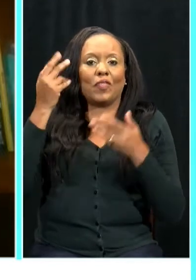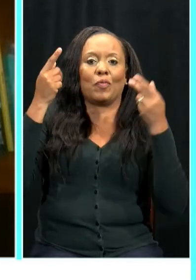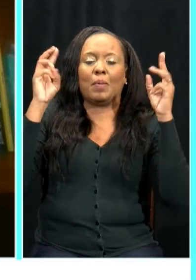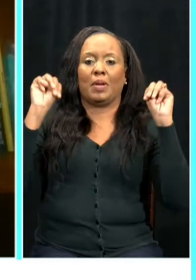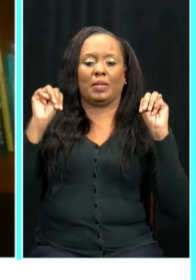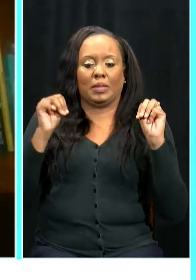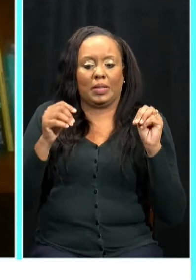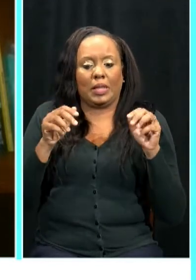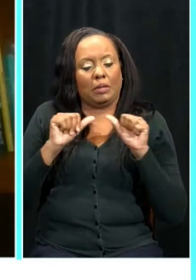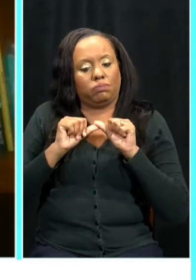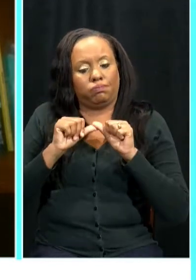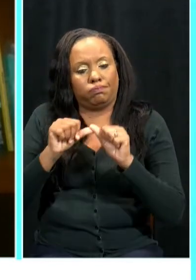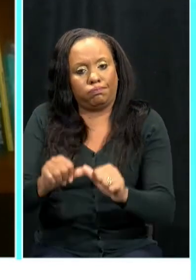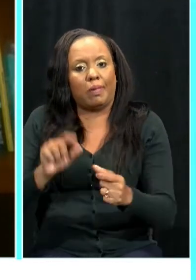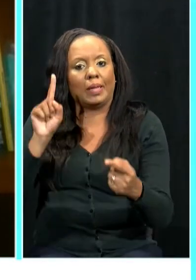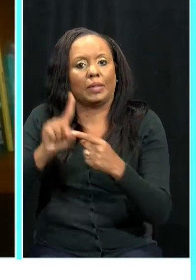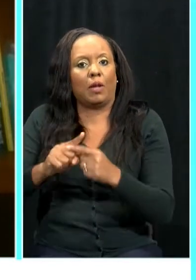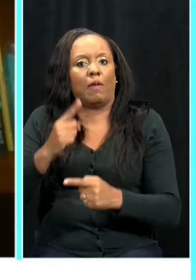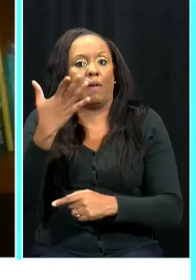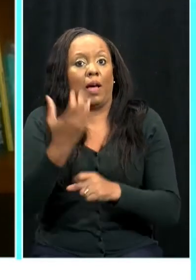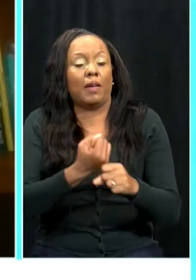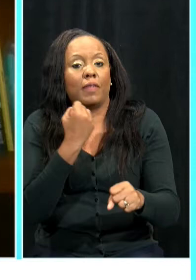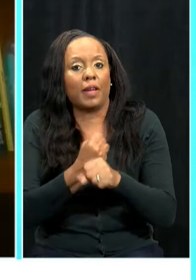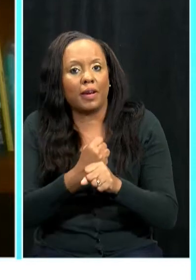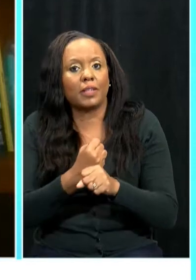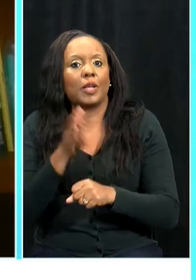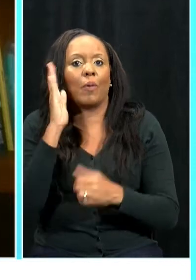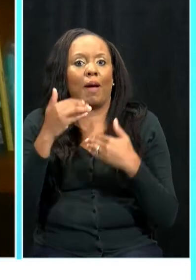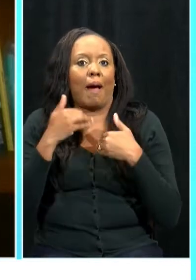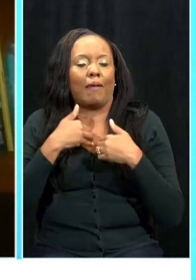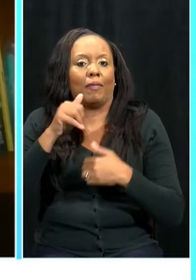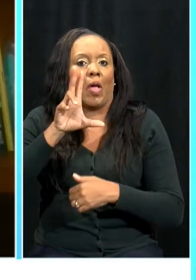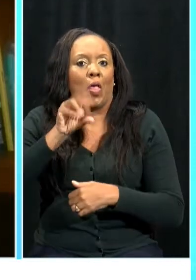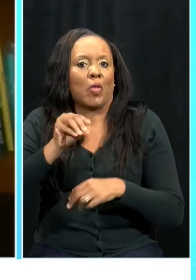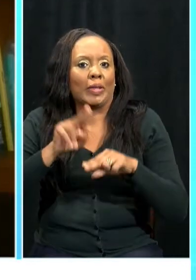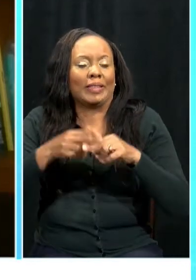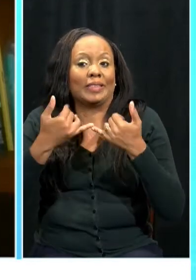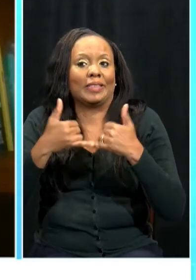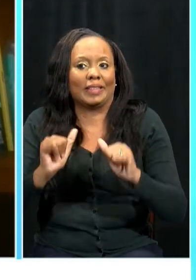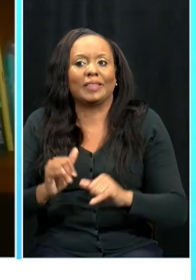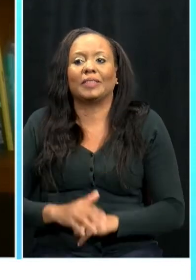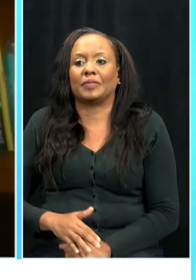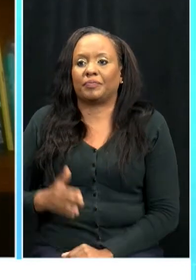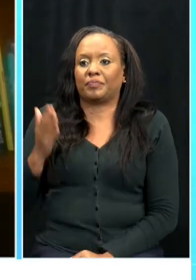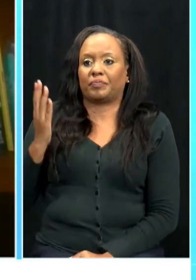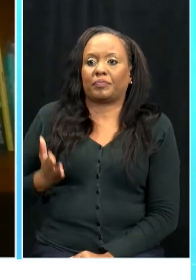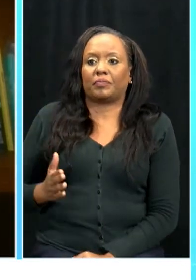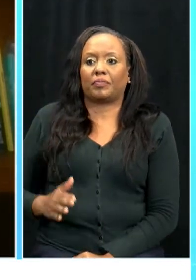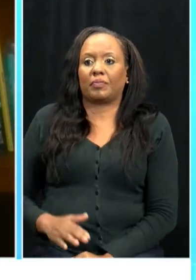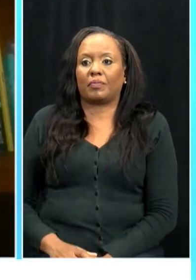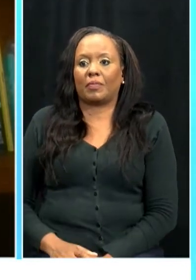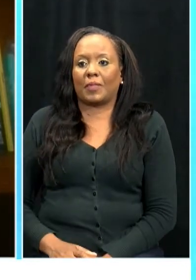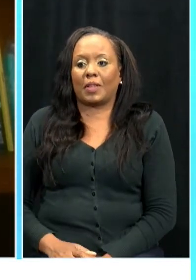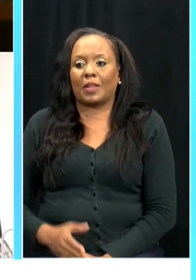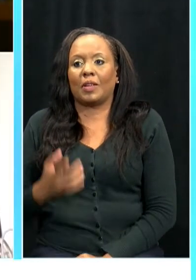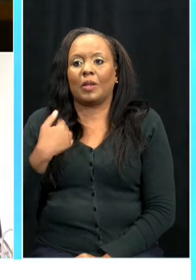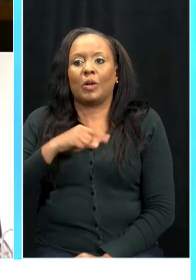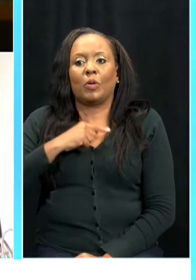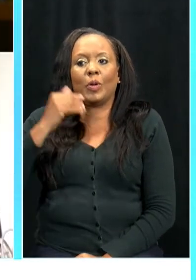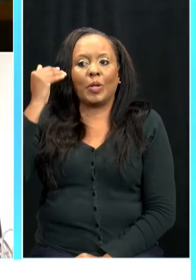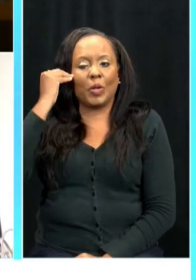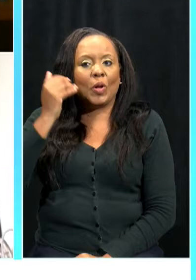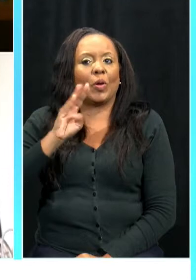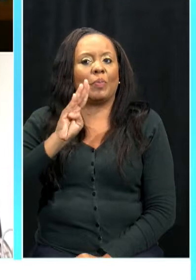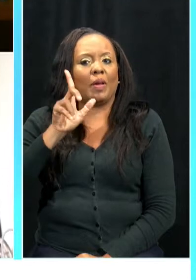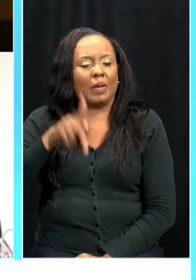what happens internally. Because this election is not about anybody else winning the election other than than the BLP. We know that for a fact. So the